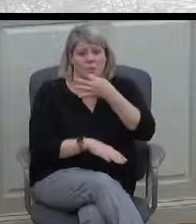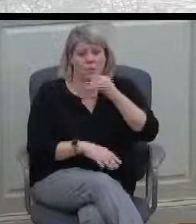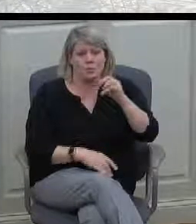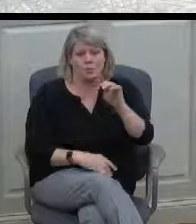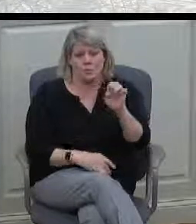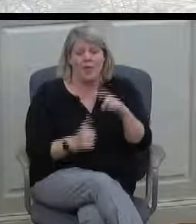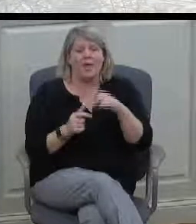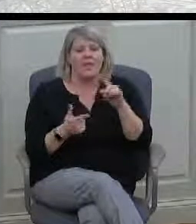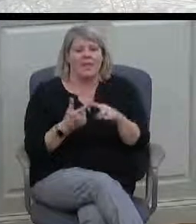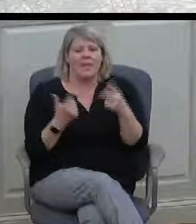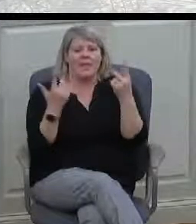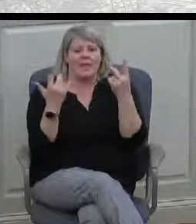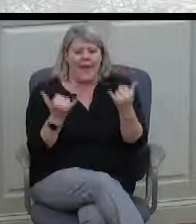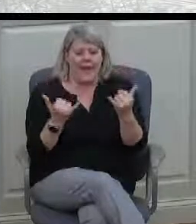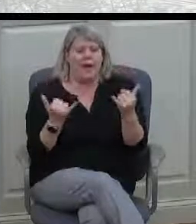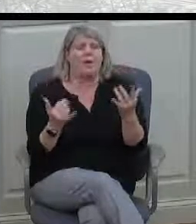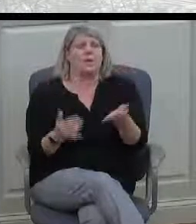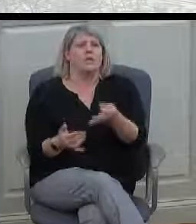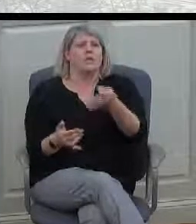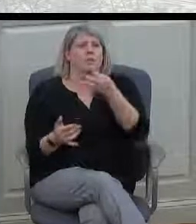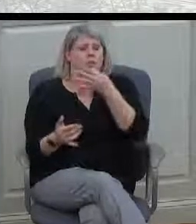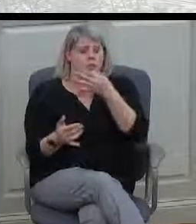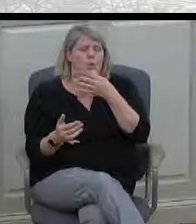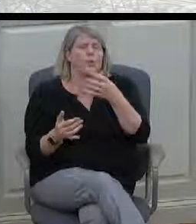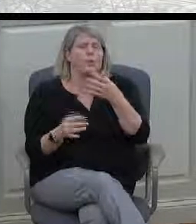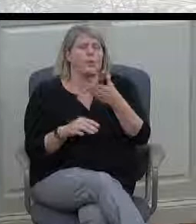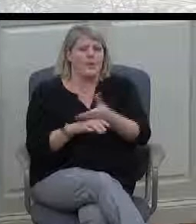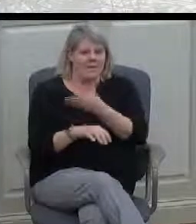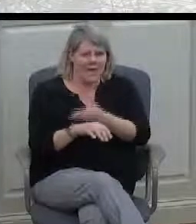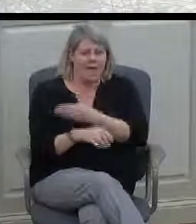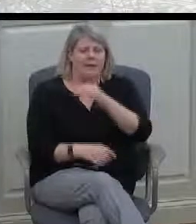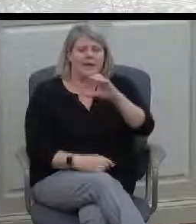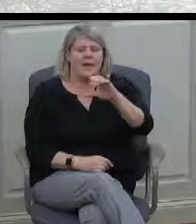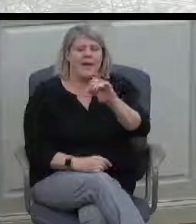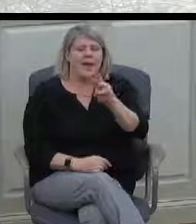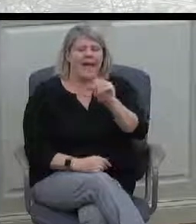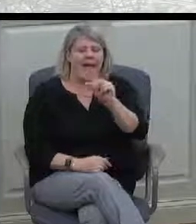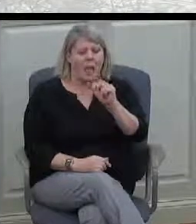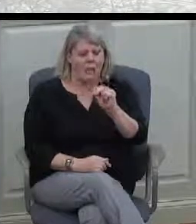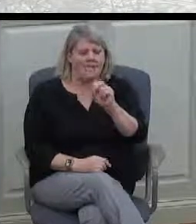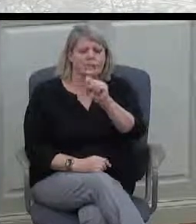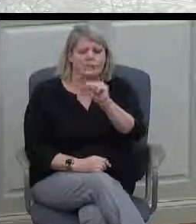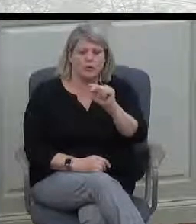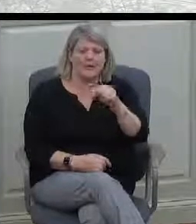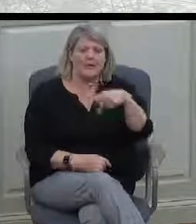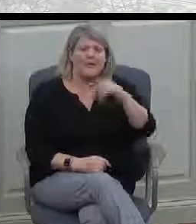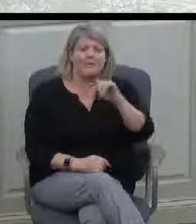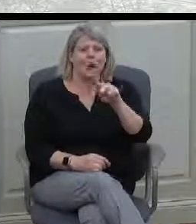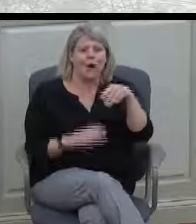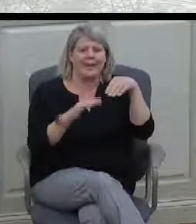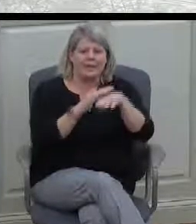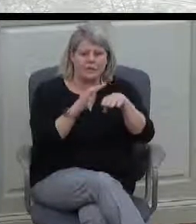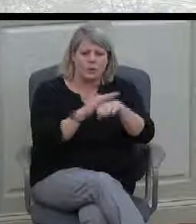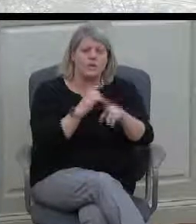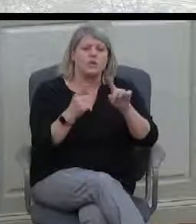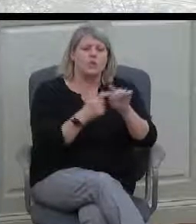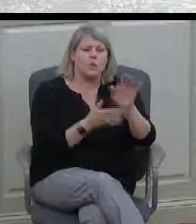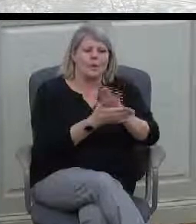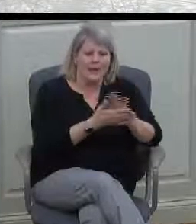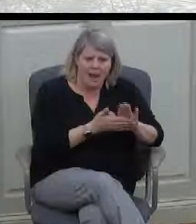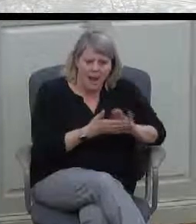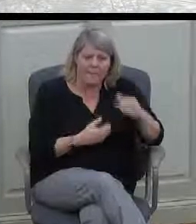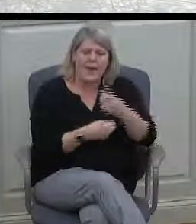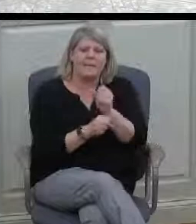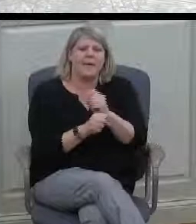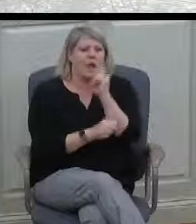quotes right now for the Cowan Street Park entrance to take out the fence and put in some vegetation and clean that up, maybe put some decorative things